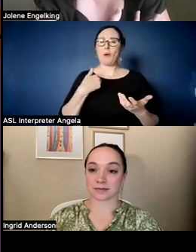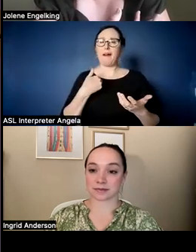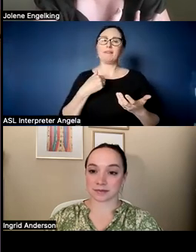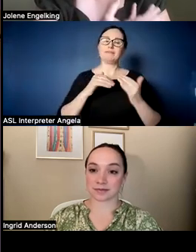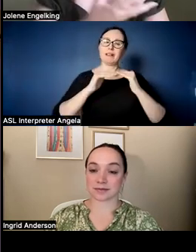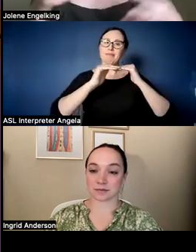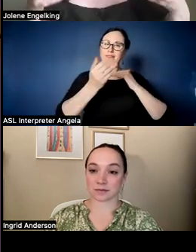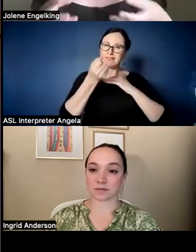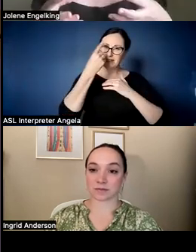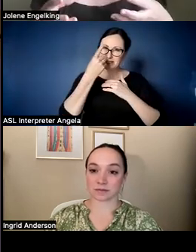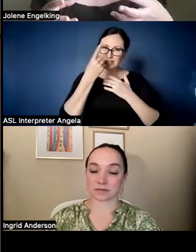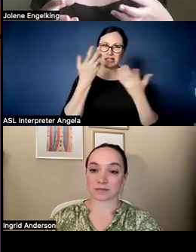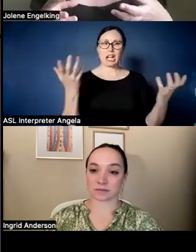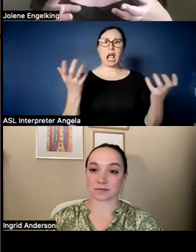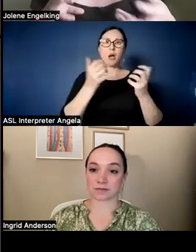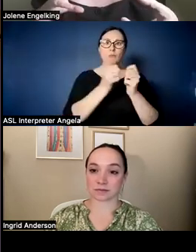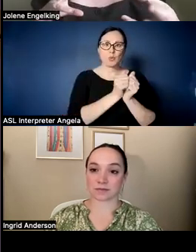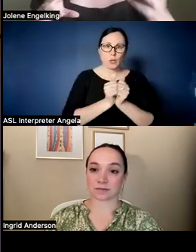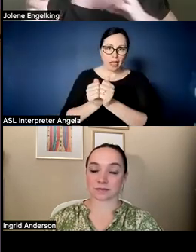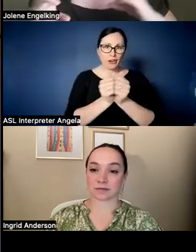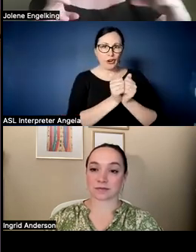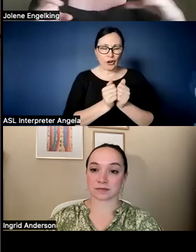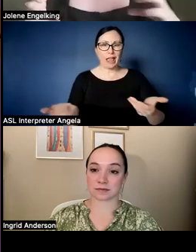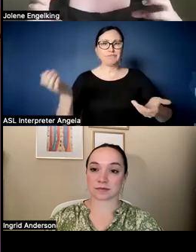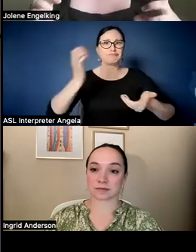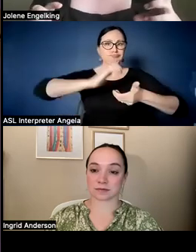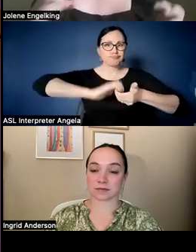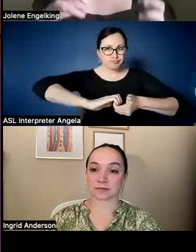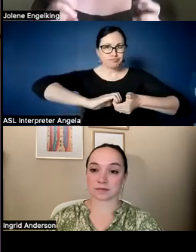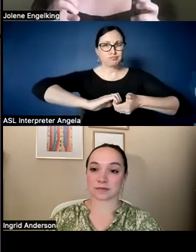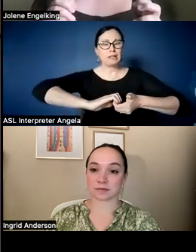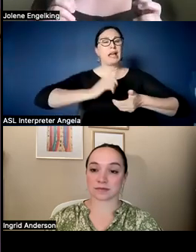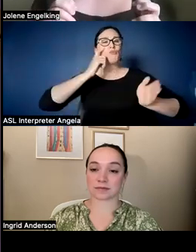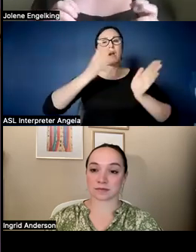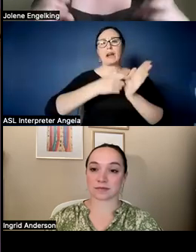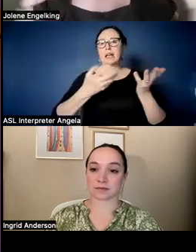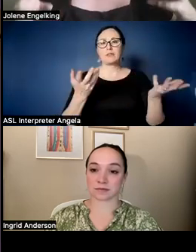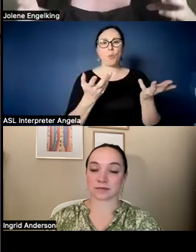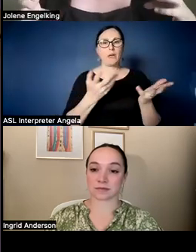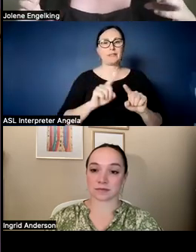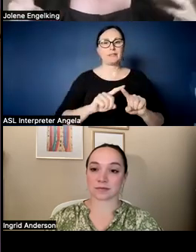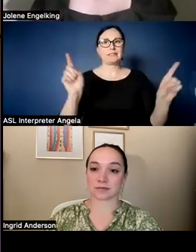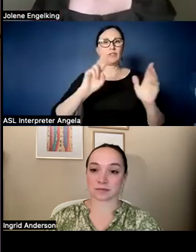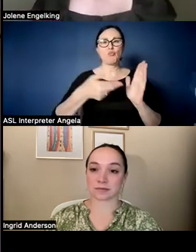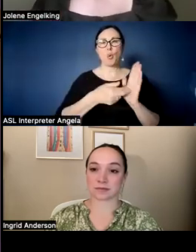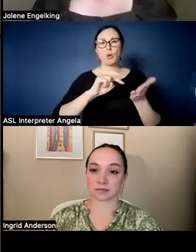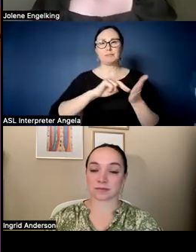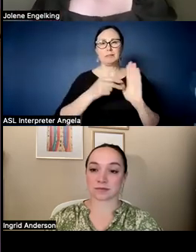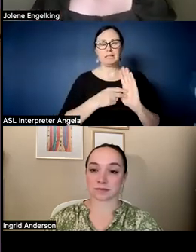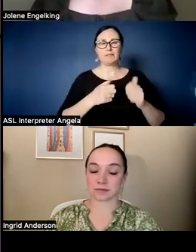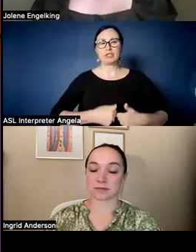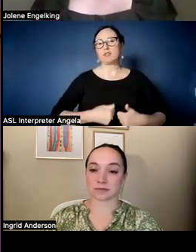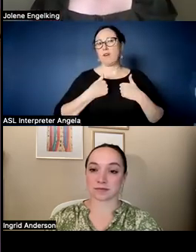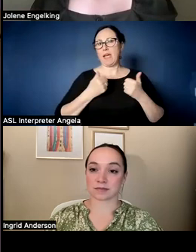and come together to recognize what those different roles mean for survivor and for the community as we work towards